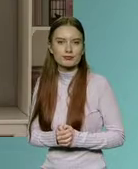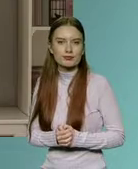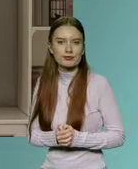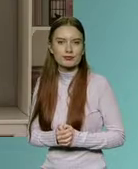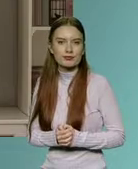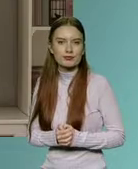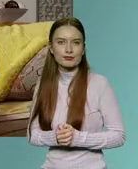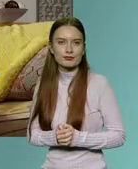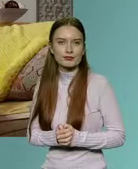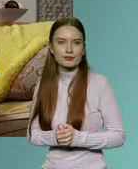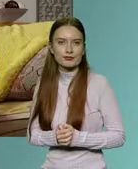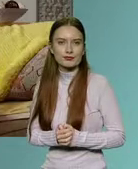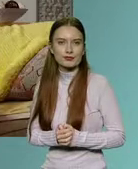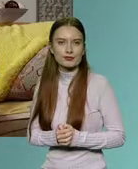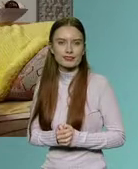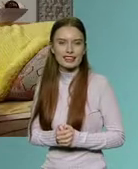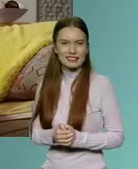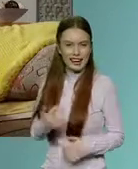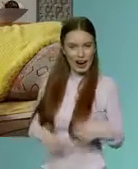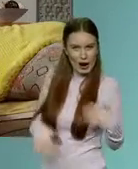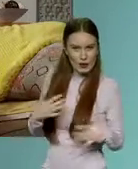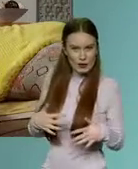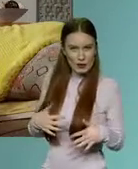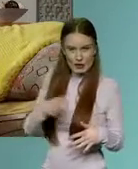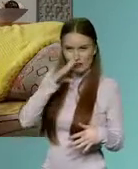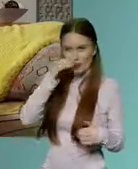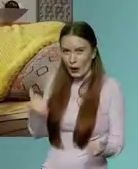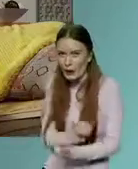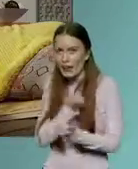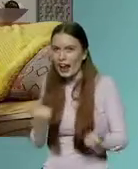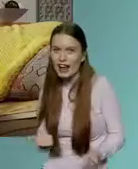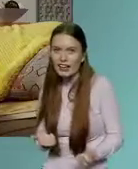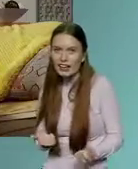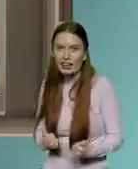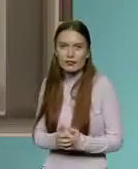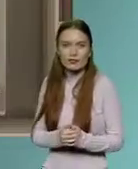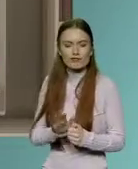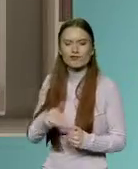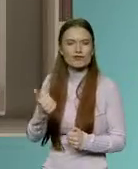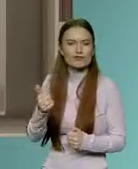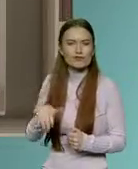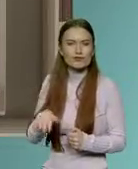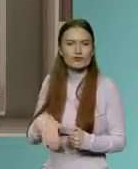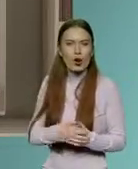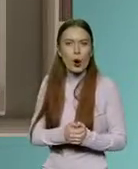crashing. Ouch! Is the fox okay? He's fine.